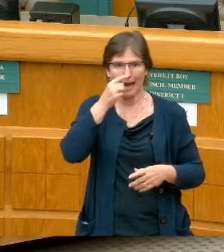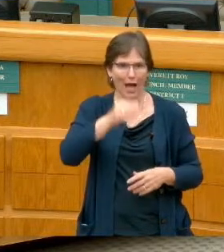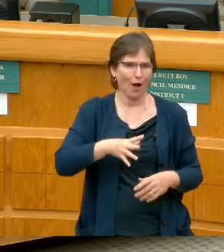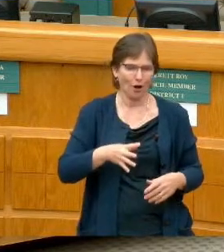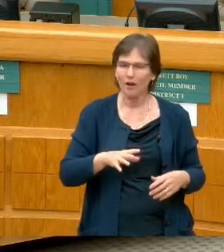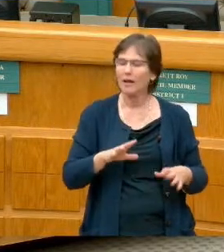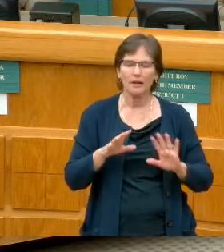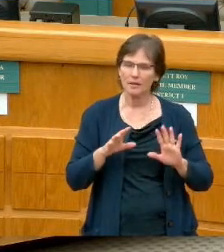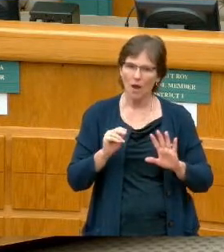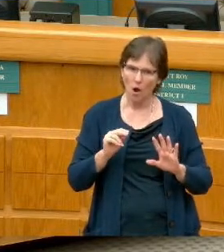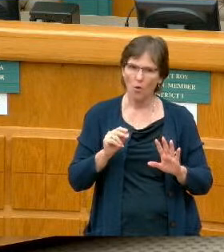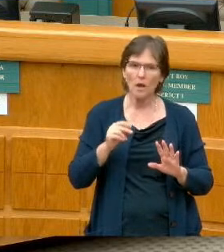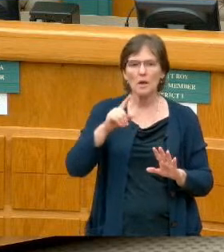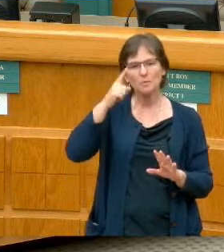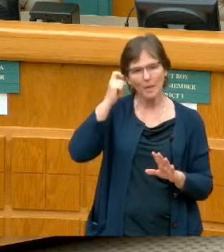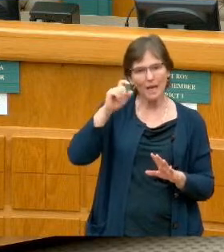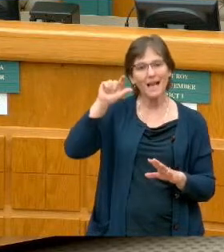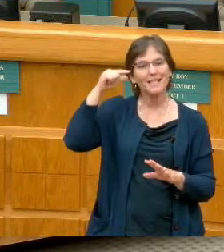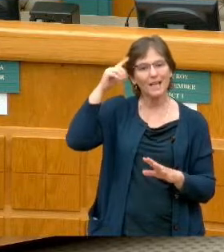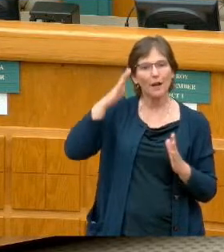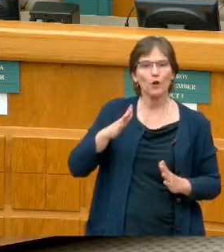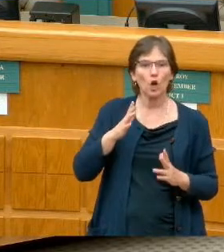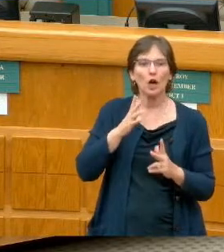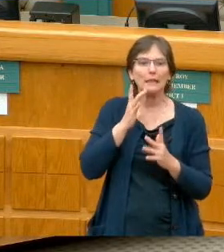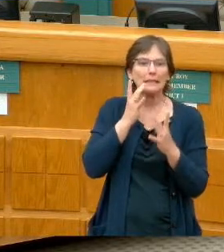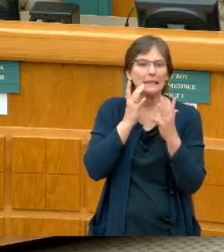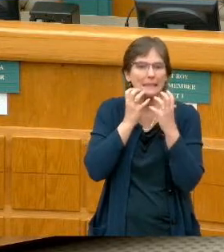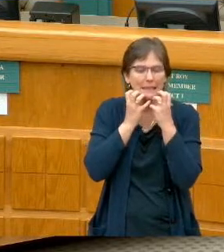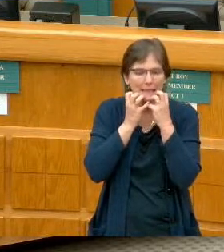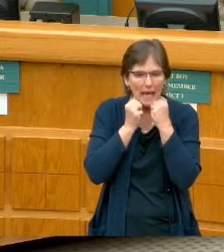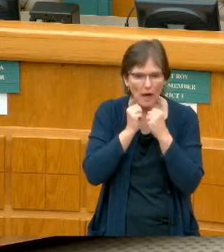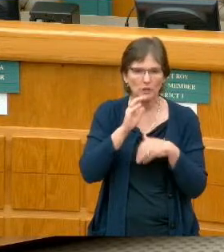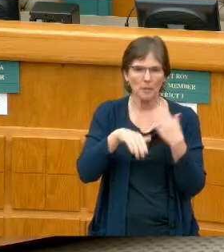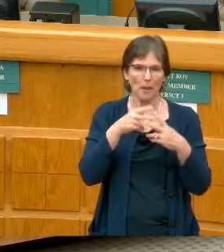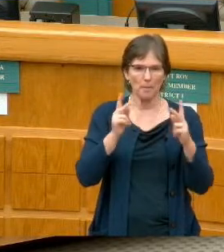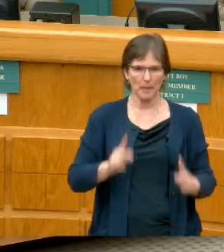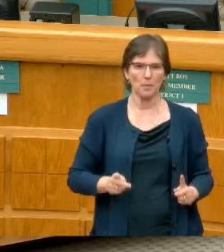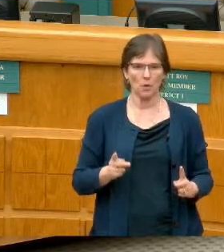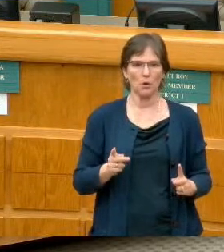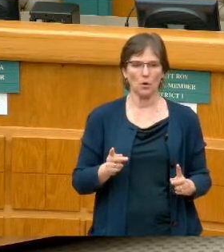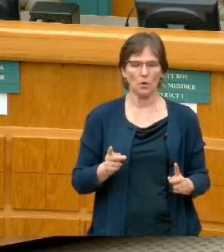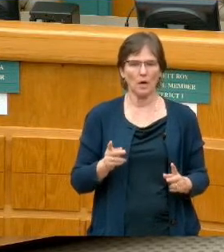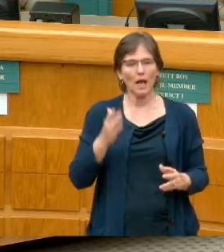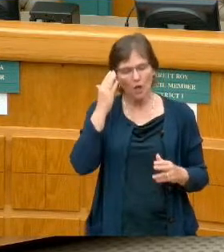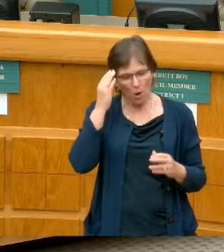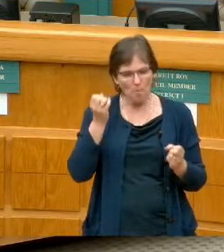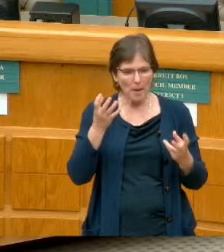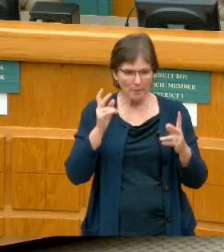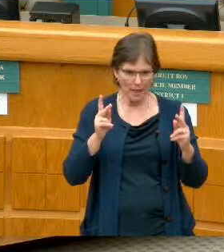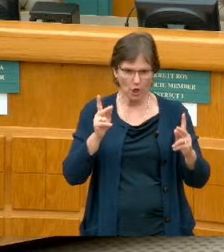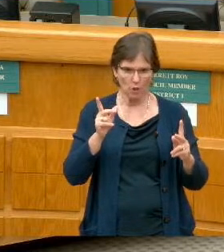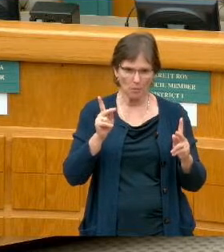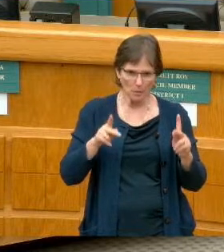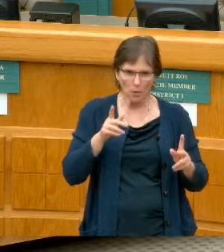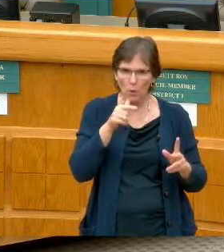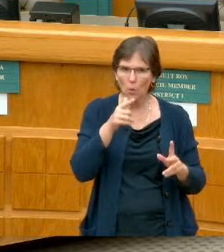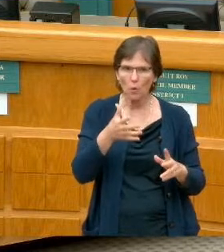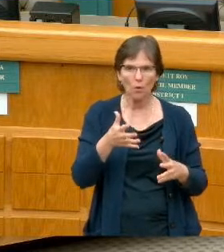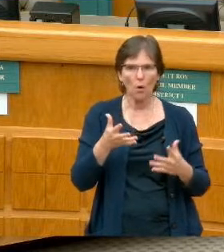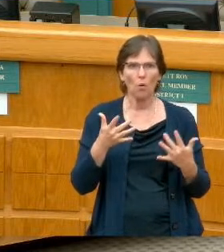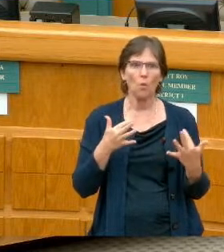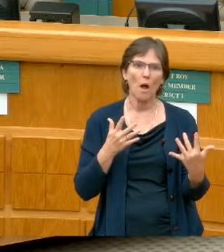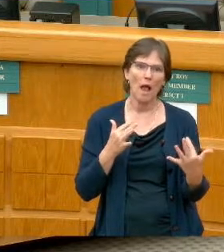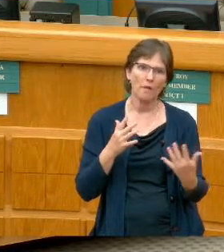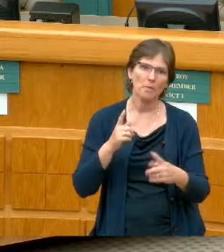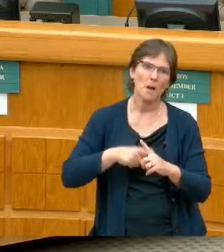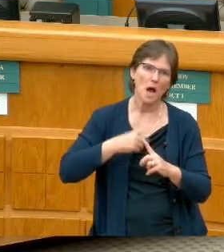call to a beautiful family who had been waiting for months and months to hug their mom, who,